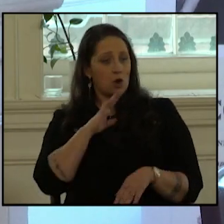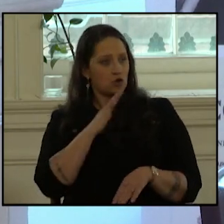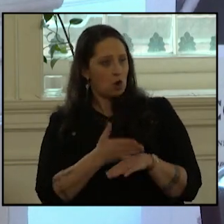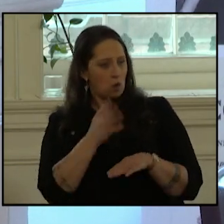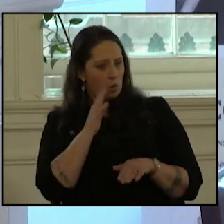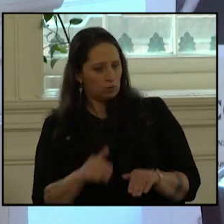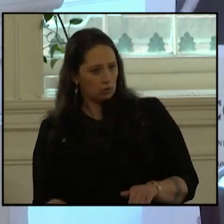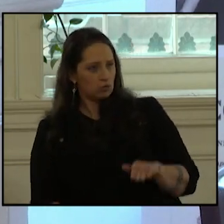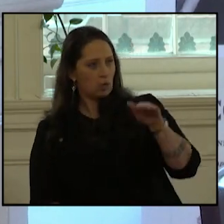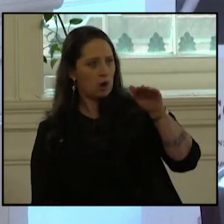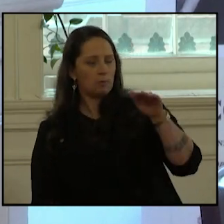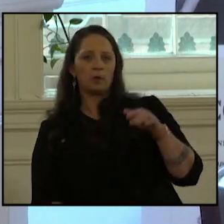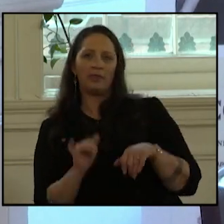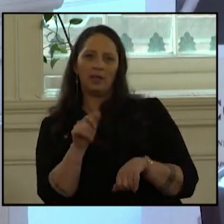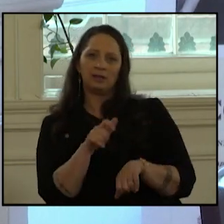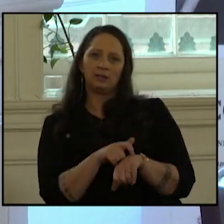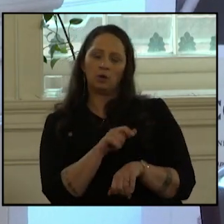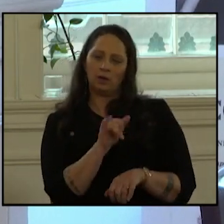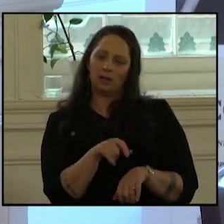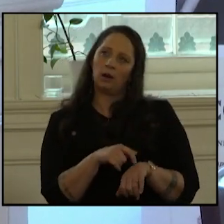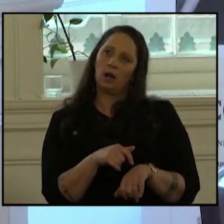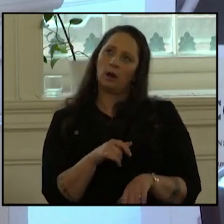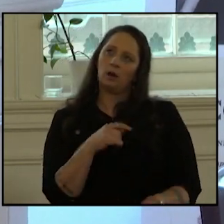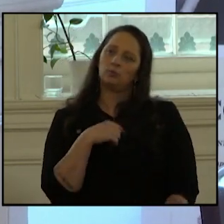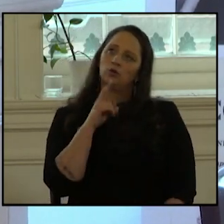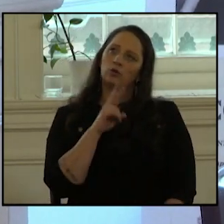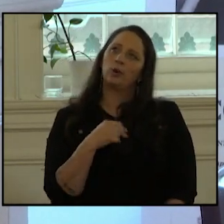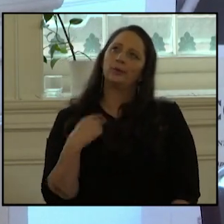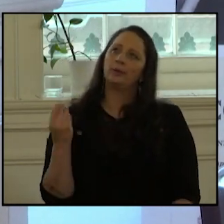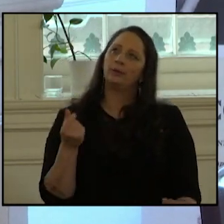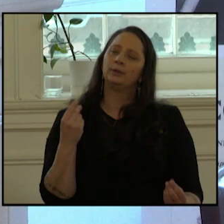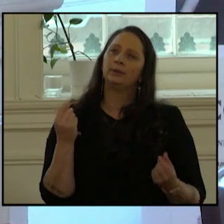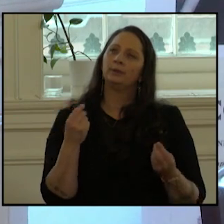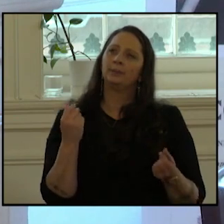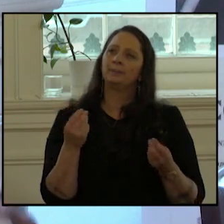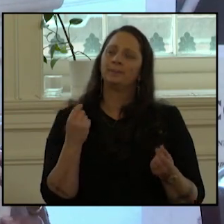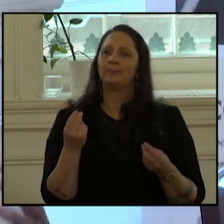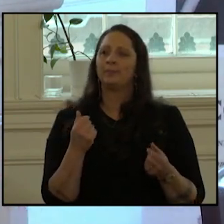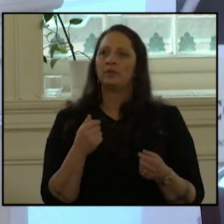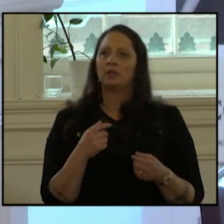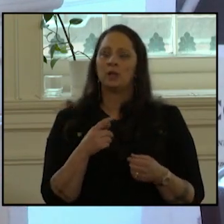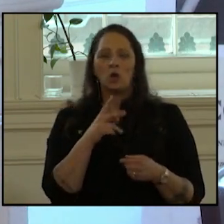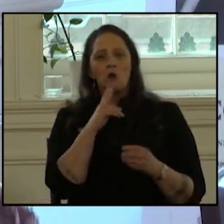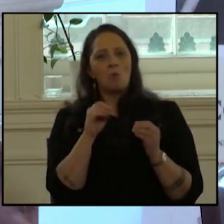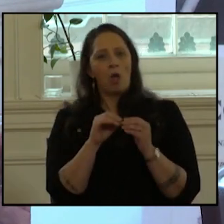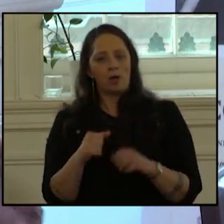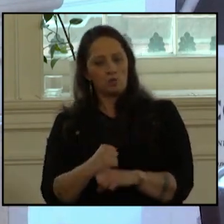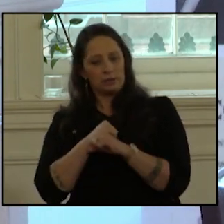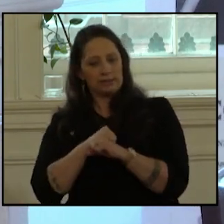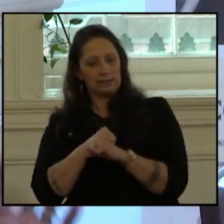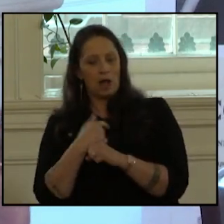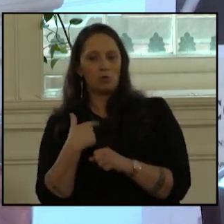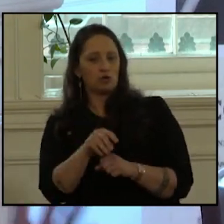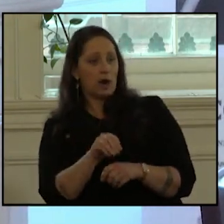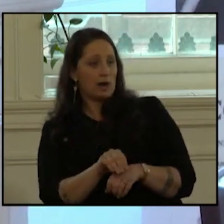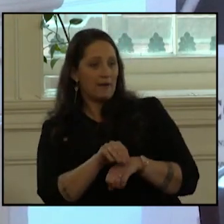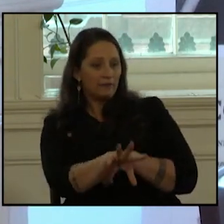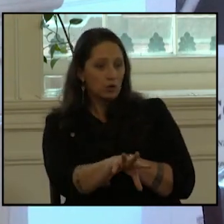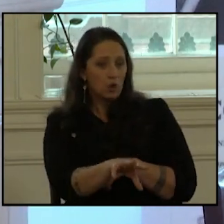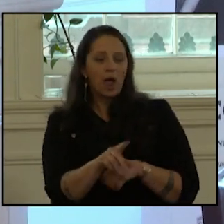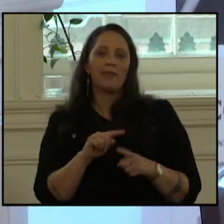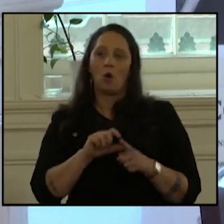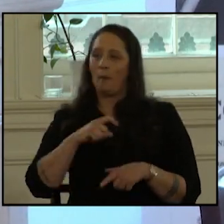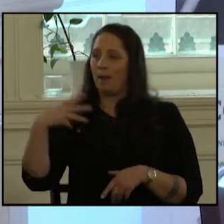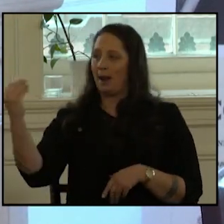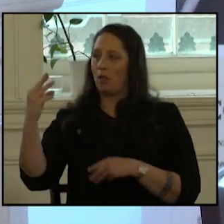going to be growing up in at the time. She was 2 years old, I'm thinking about that. And so it was a protection thing. I was trying to influence and impact the outside